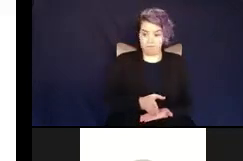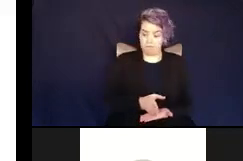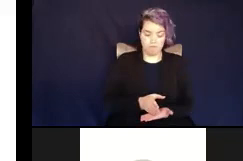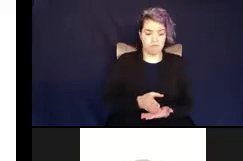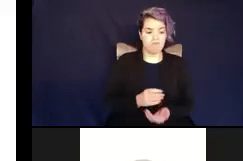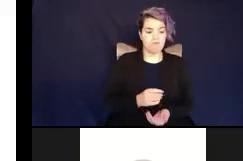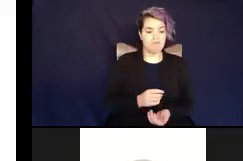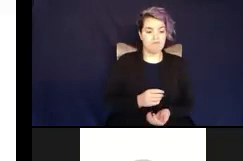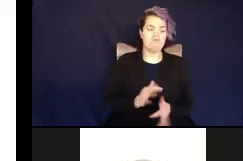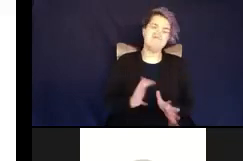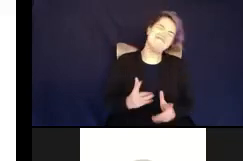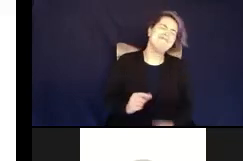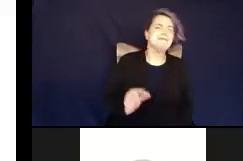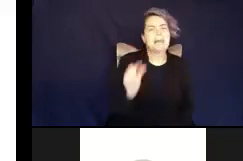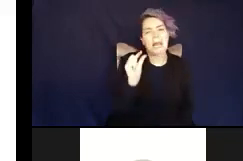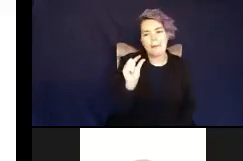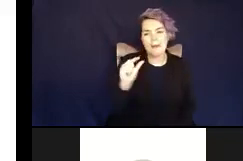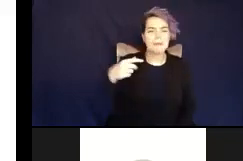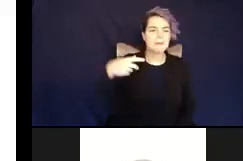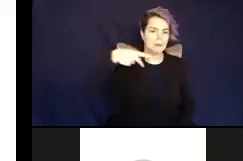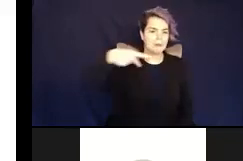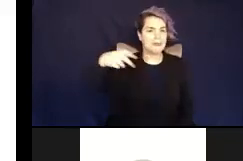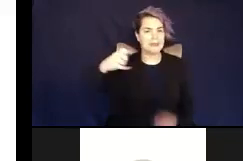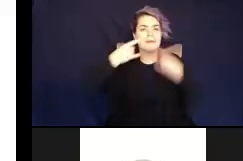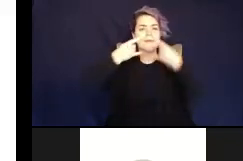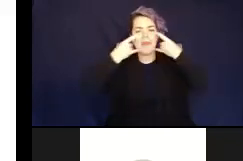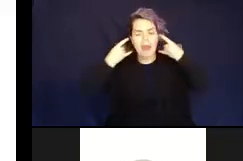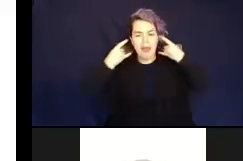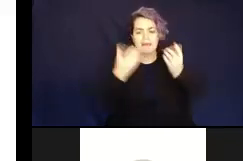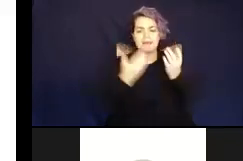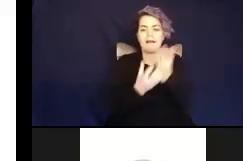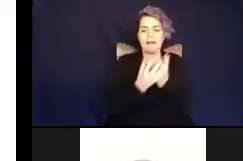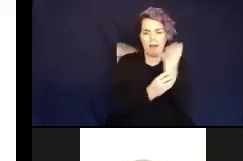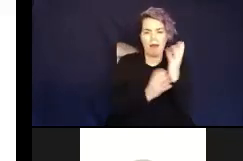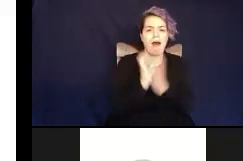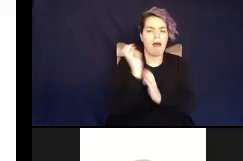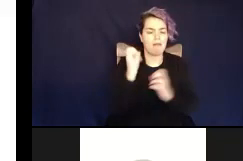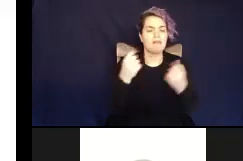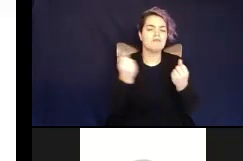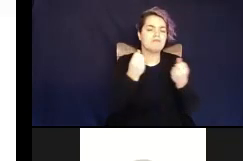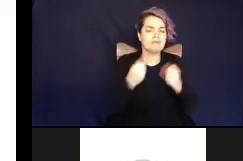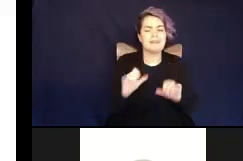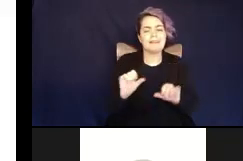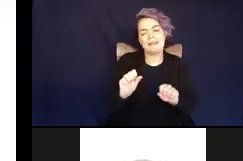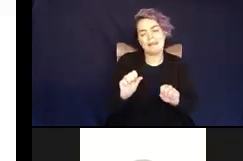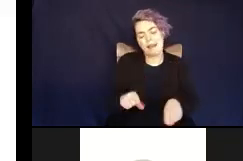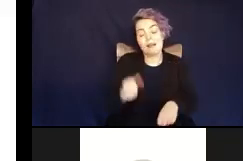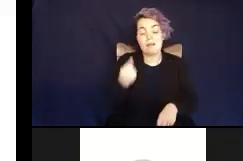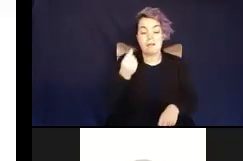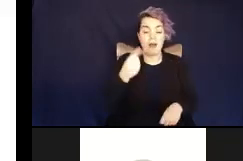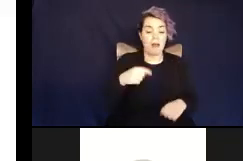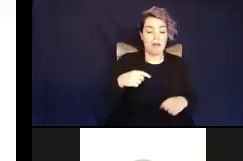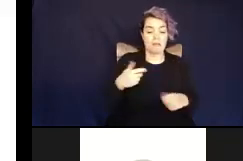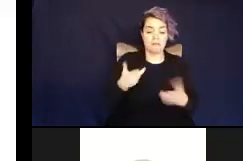extent with PPE, but in many cases it's not. But you can do